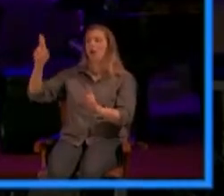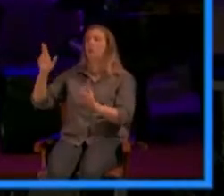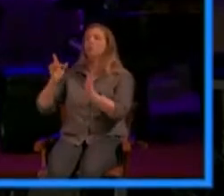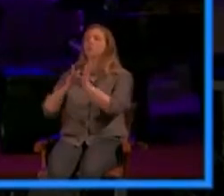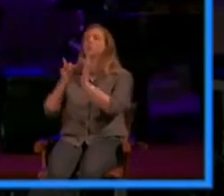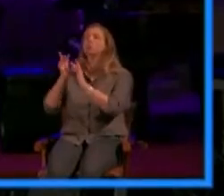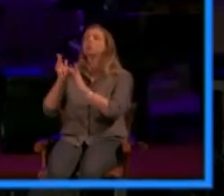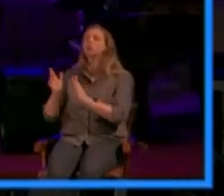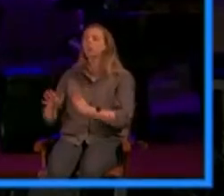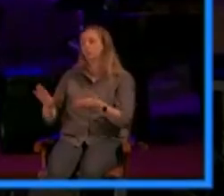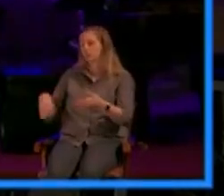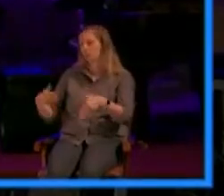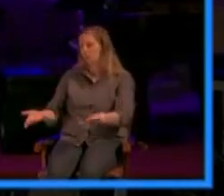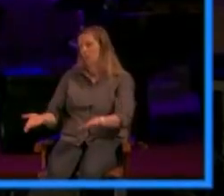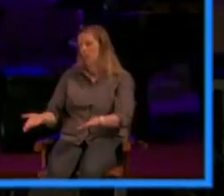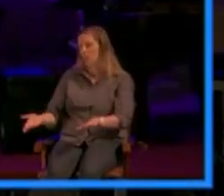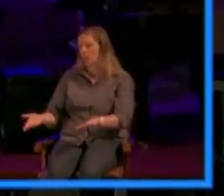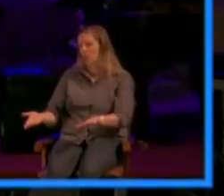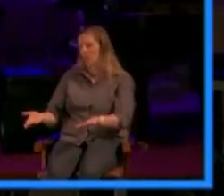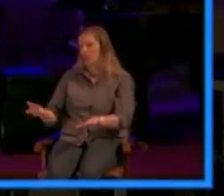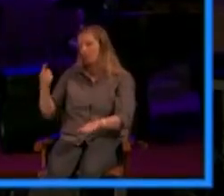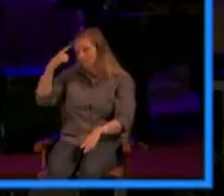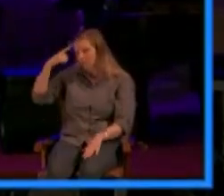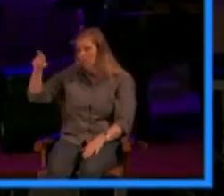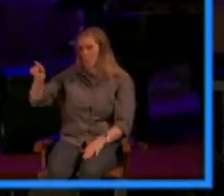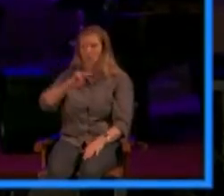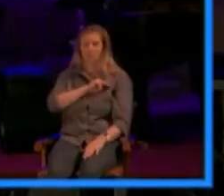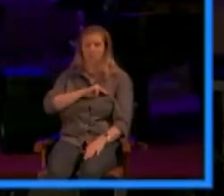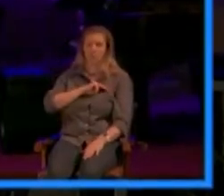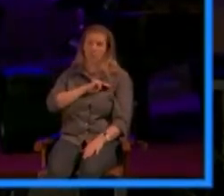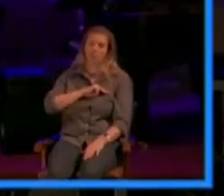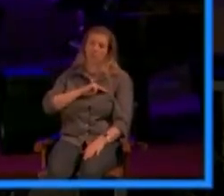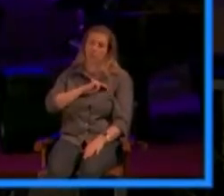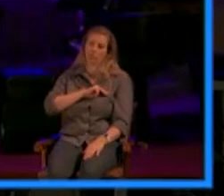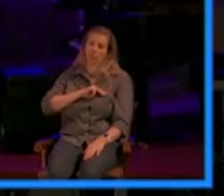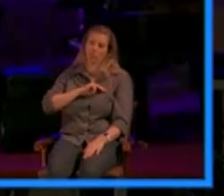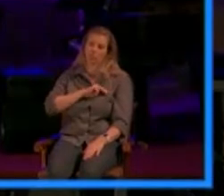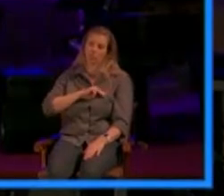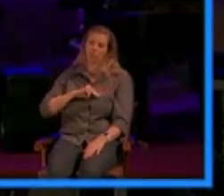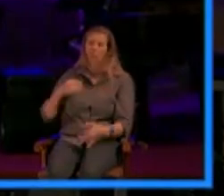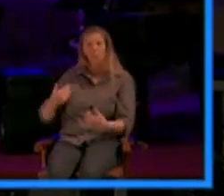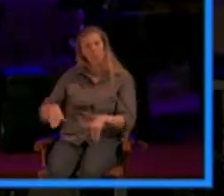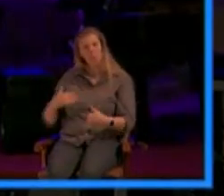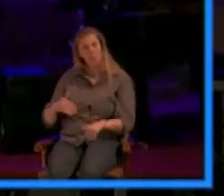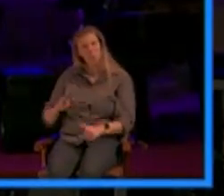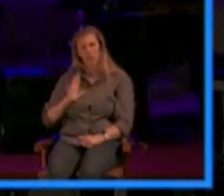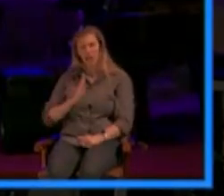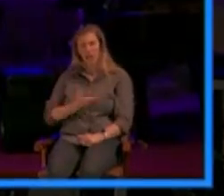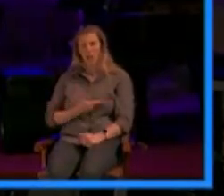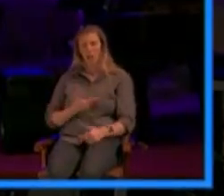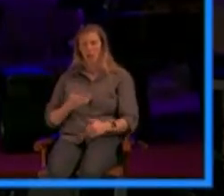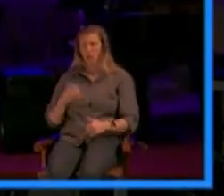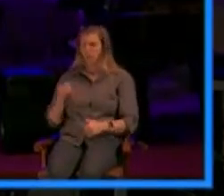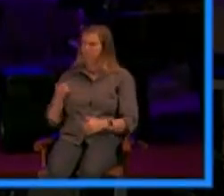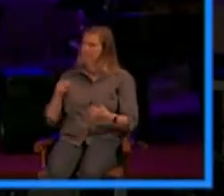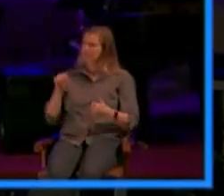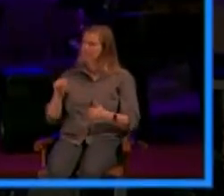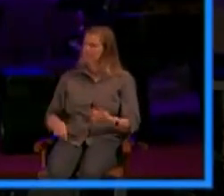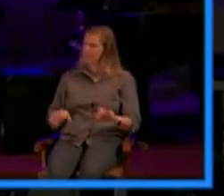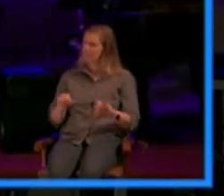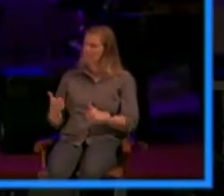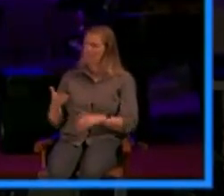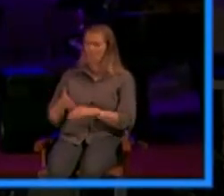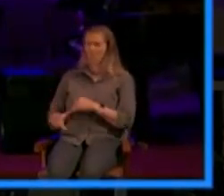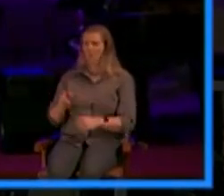that we've had over 300 of our missionaries who've been killed on the field and died. That staggered me. And